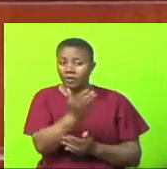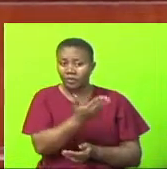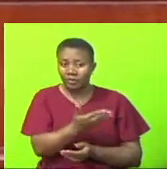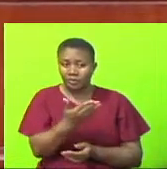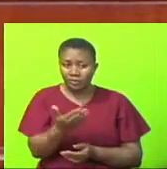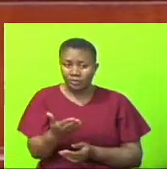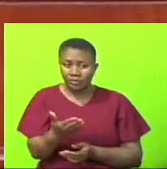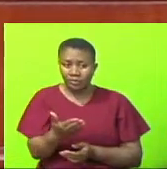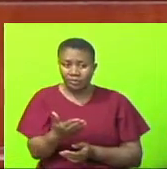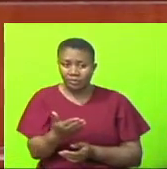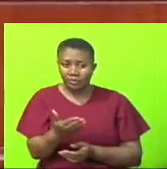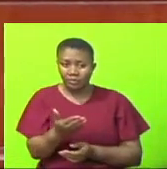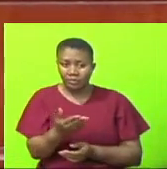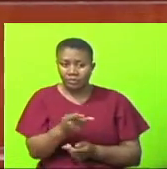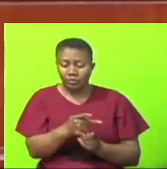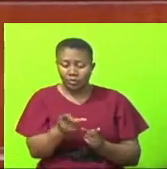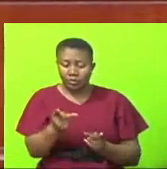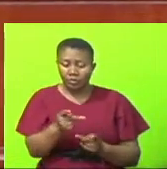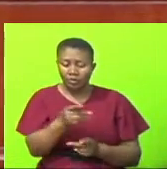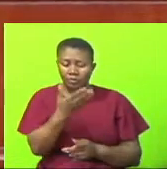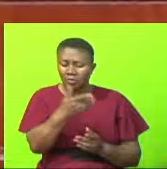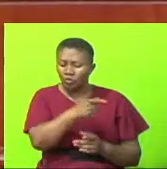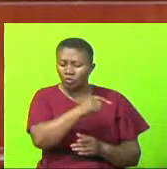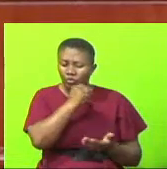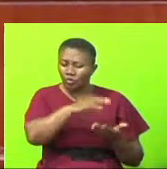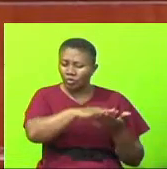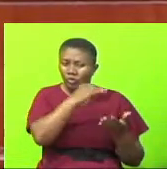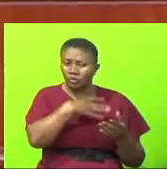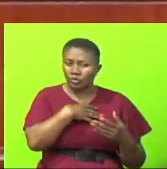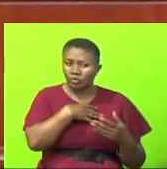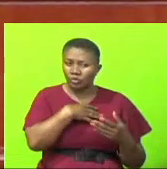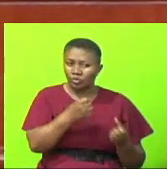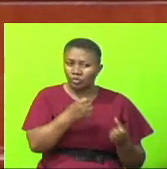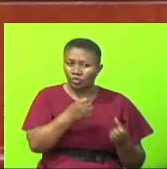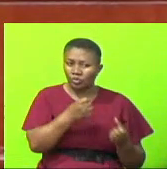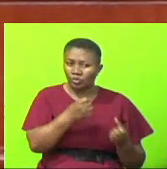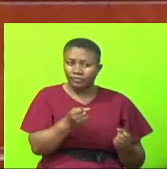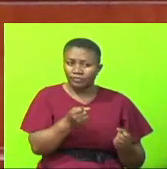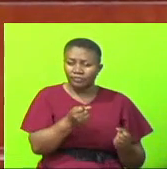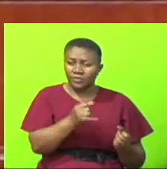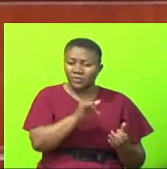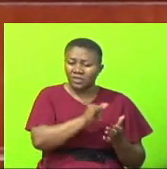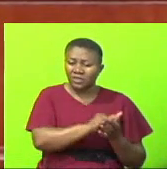didn't get enough time to go back to read it. I think that is what has ignited